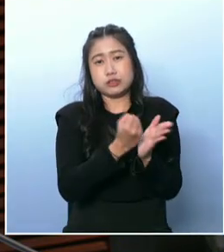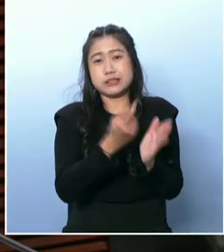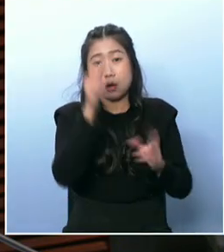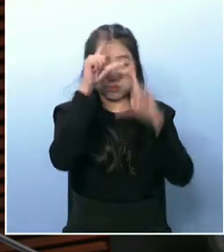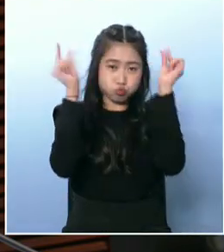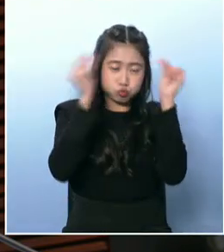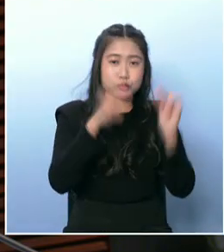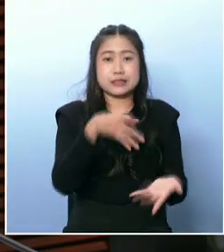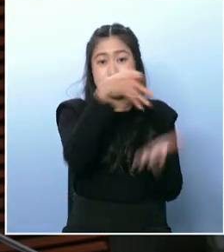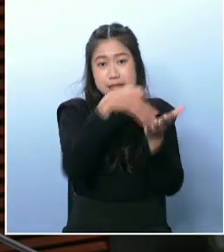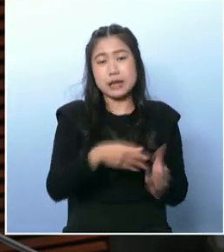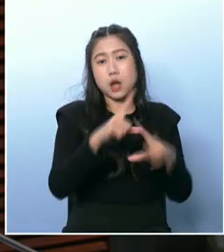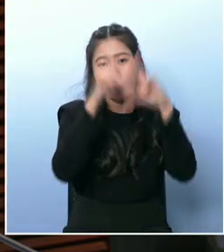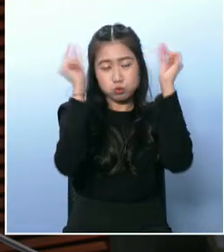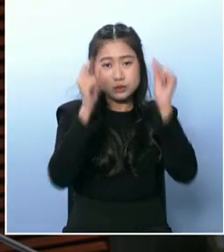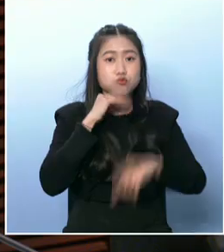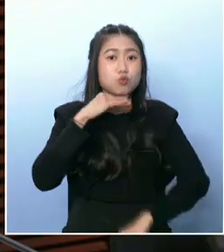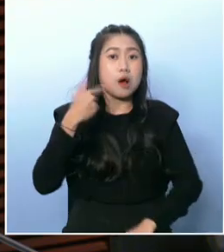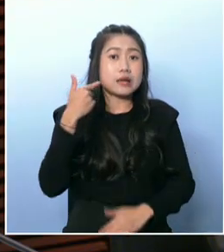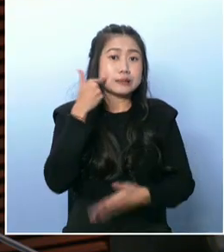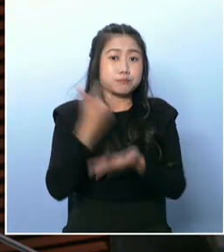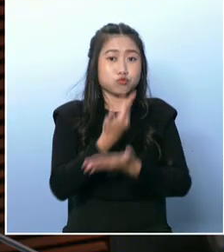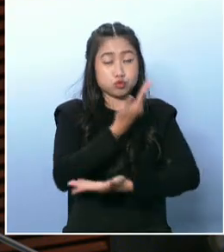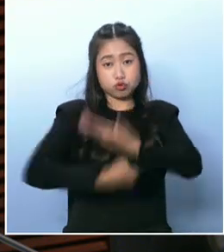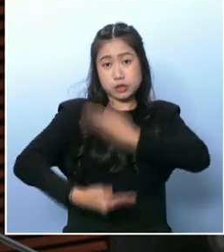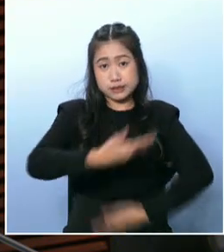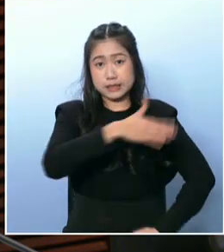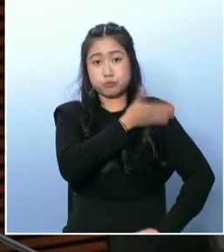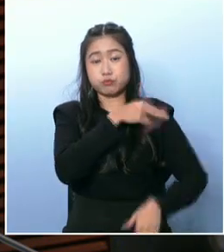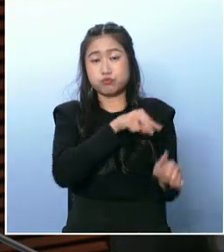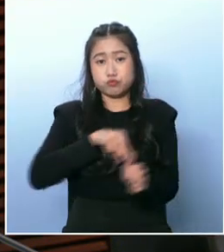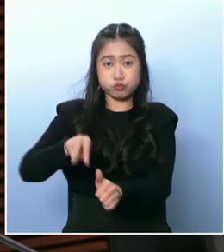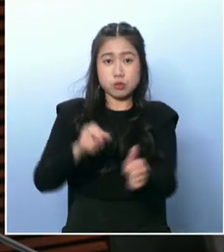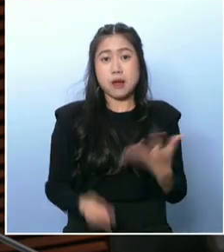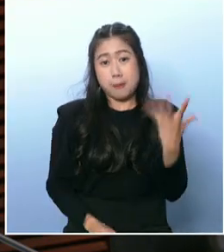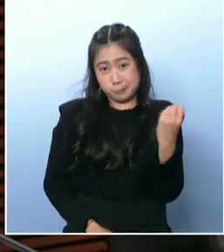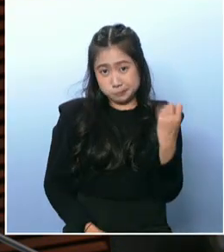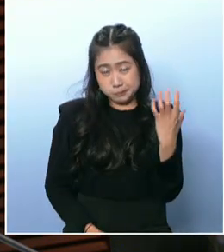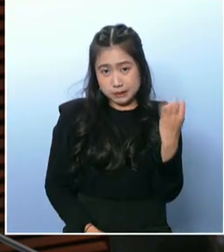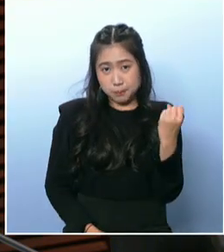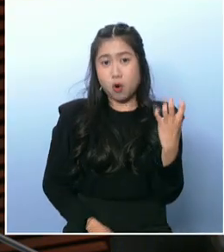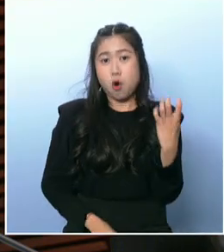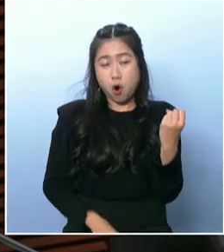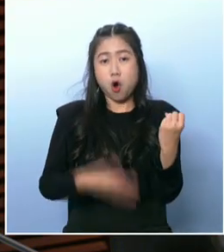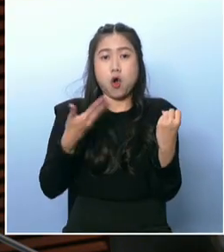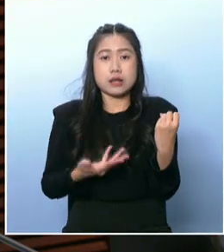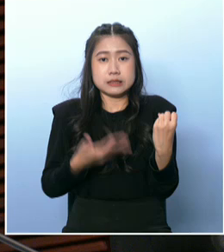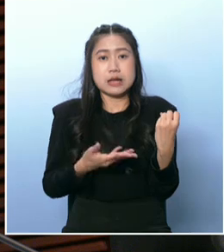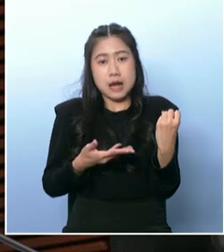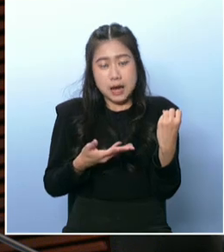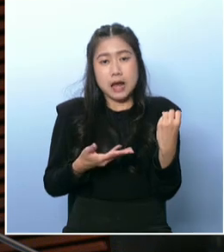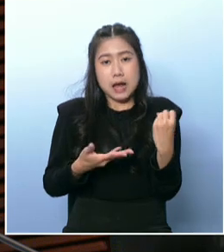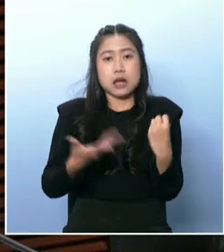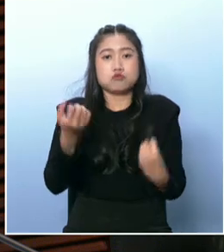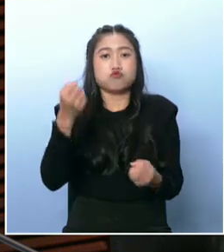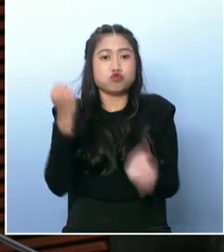the enrolled nurse and the registered nurse, they also people taking care of the severely handicapped person. So for